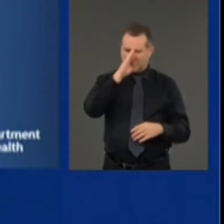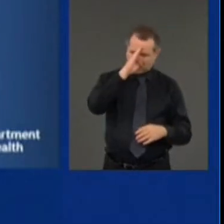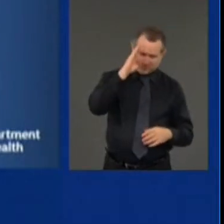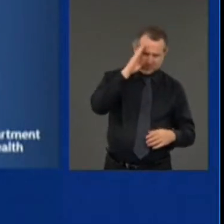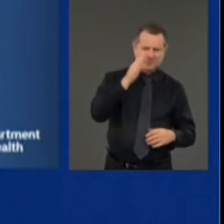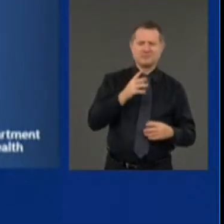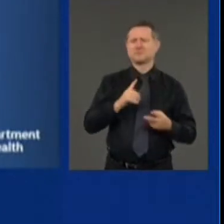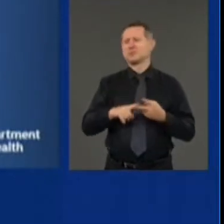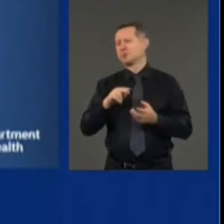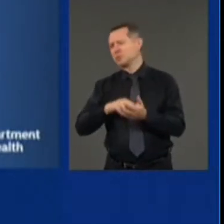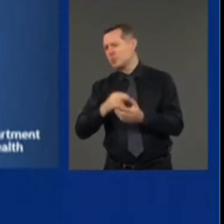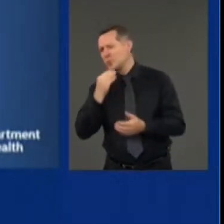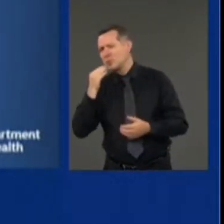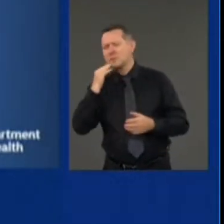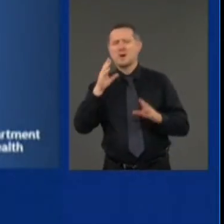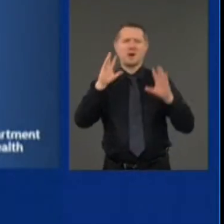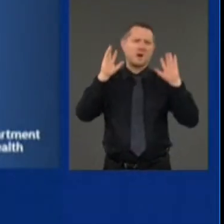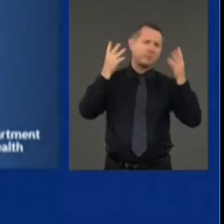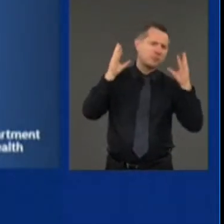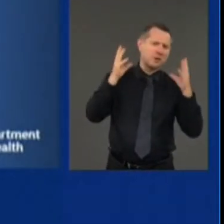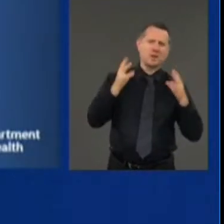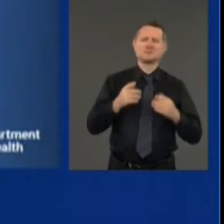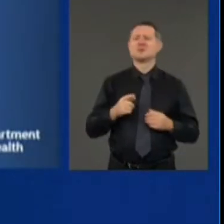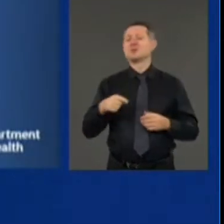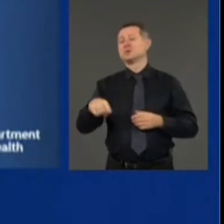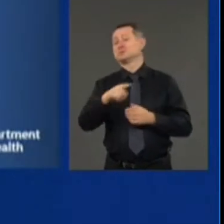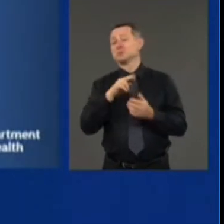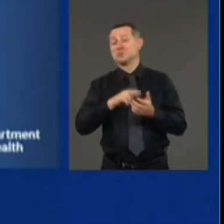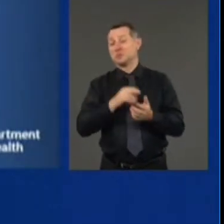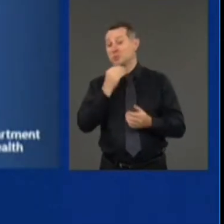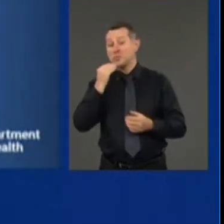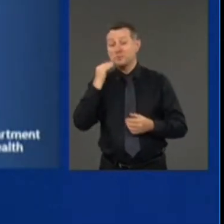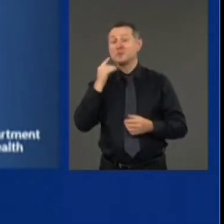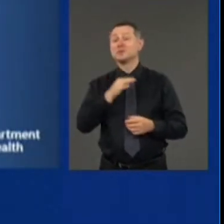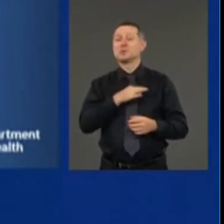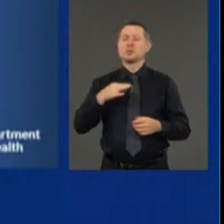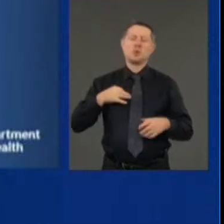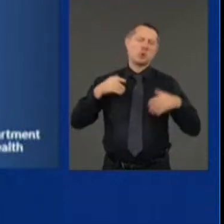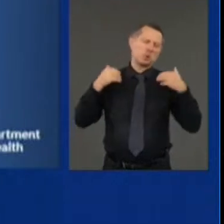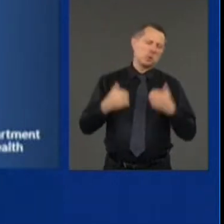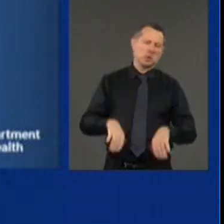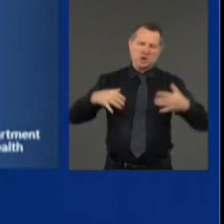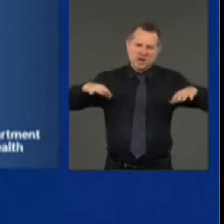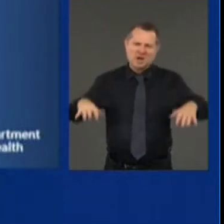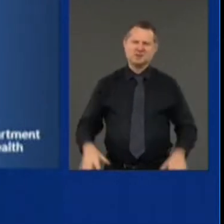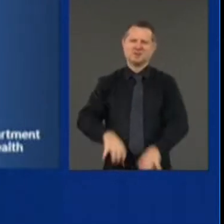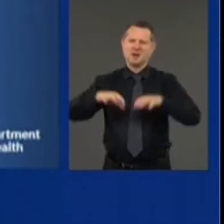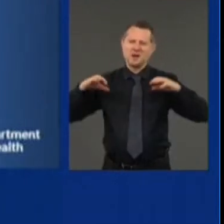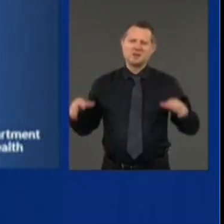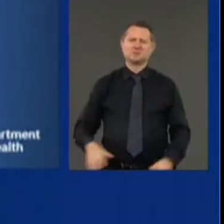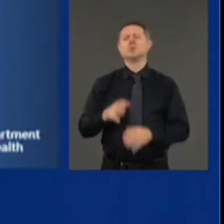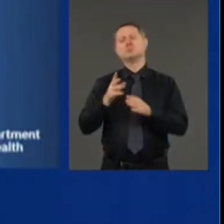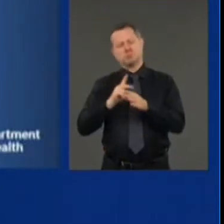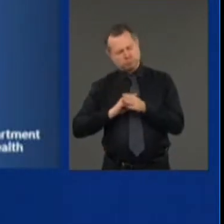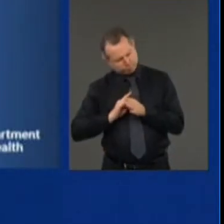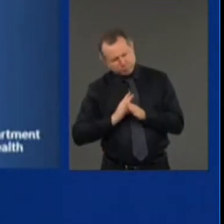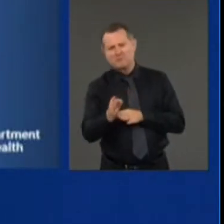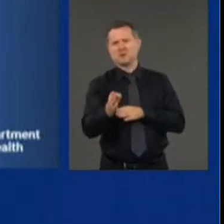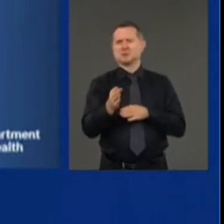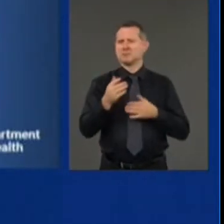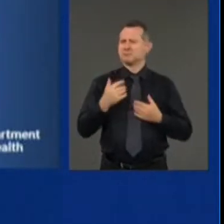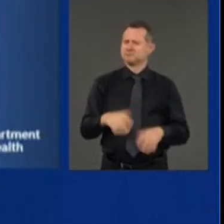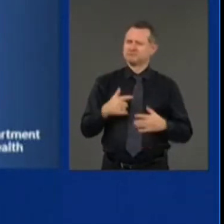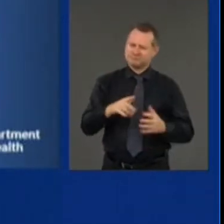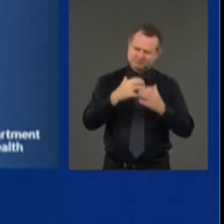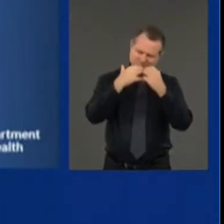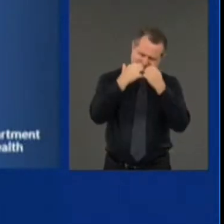on. The nursing home staff are incredibly hardworking. They are professionals, all of them. They are dedicated to the residents that they care for.